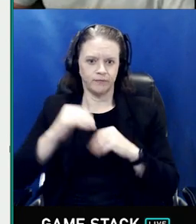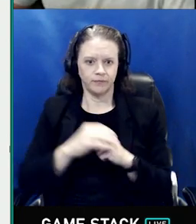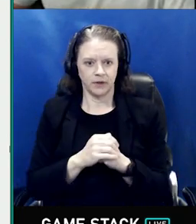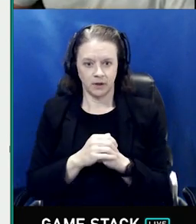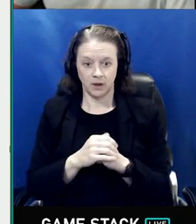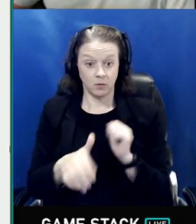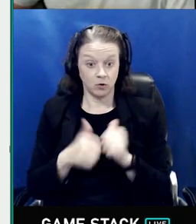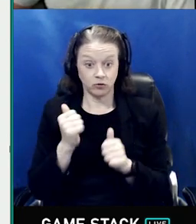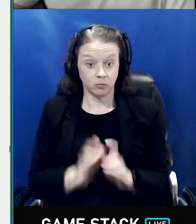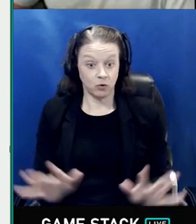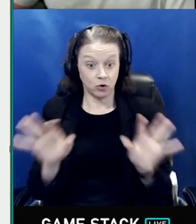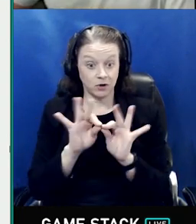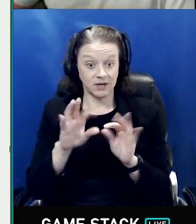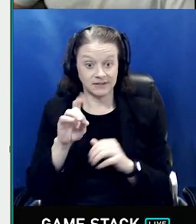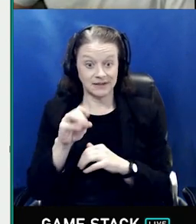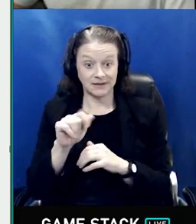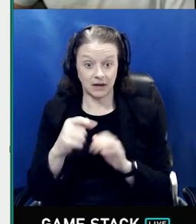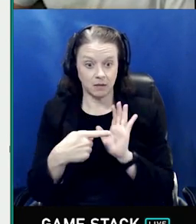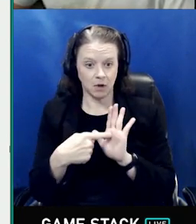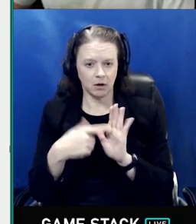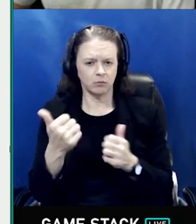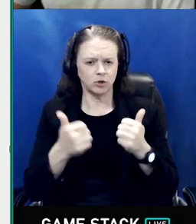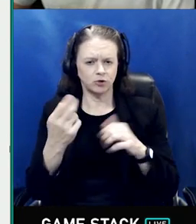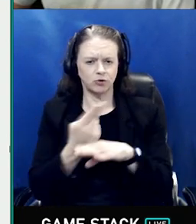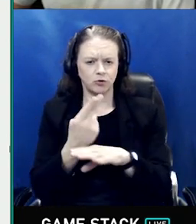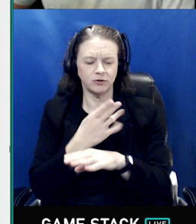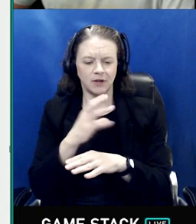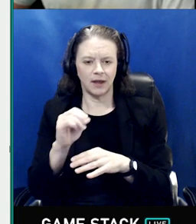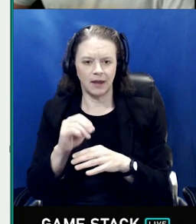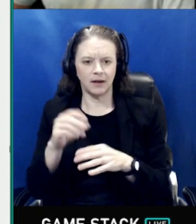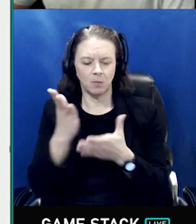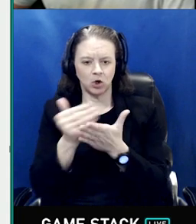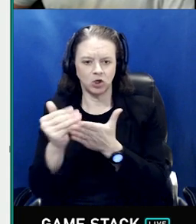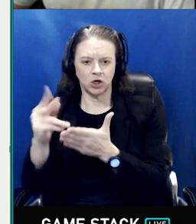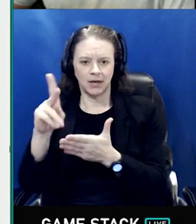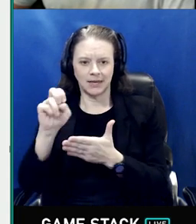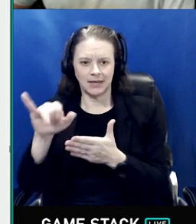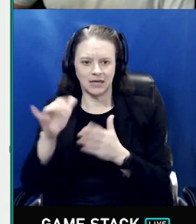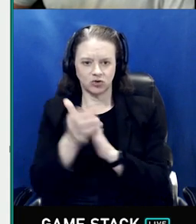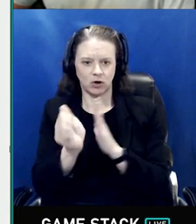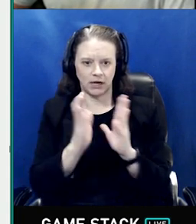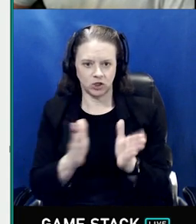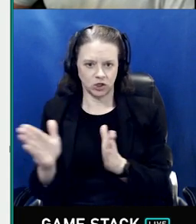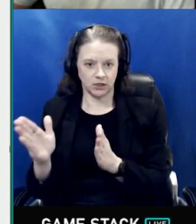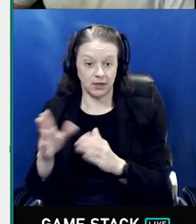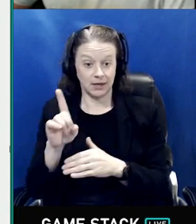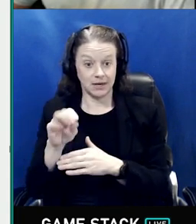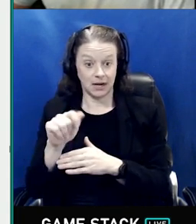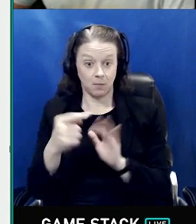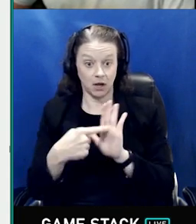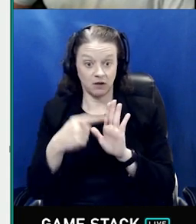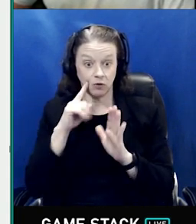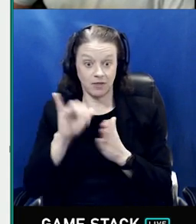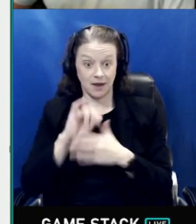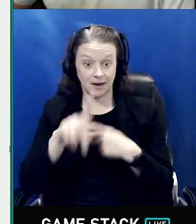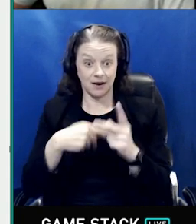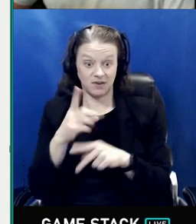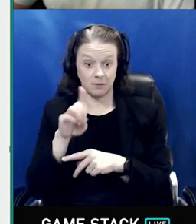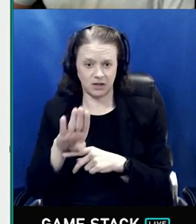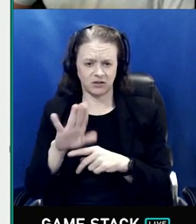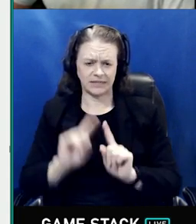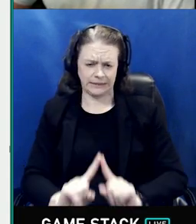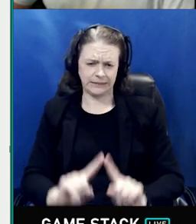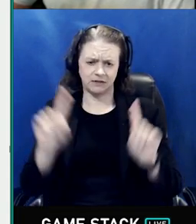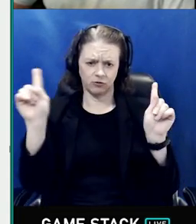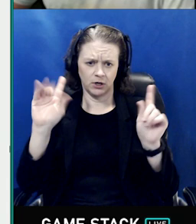the data model and the partition key strategy for your game. Data modeling for this type of database is very different than it is for